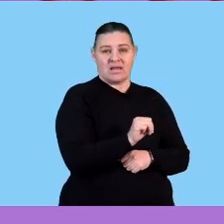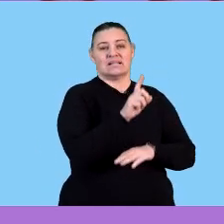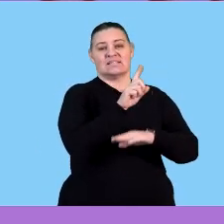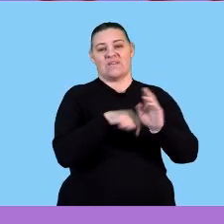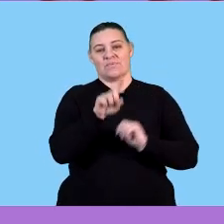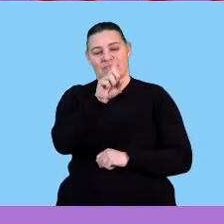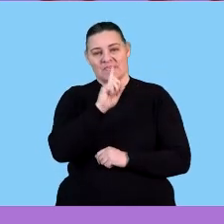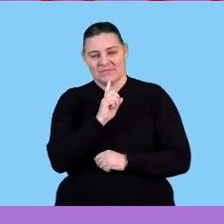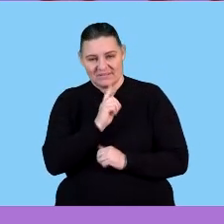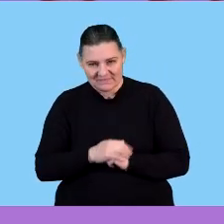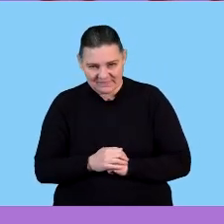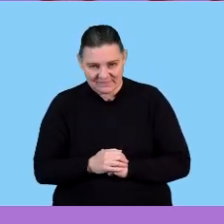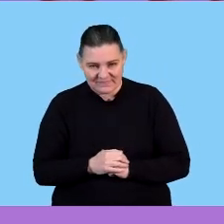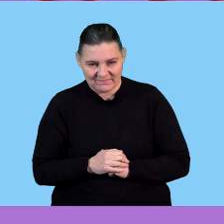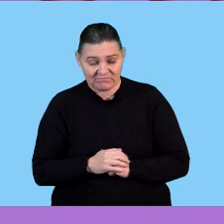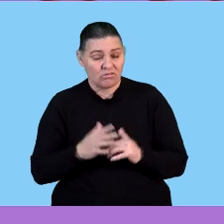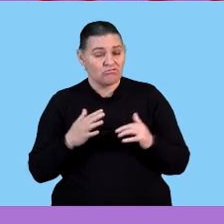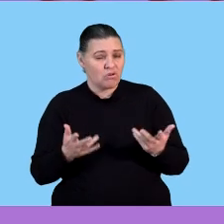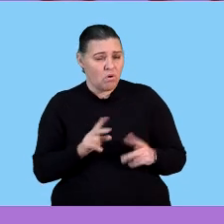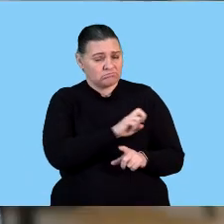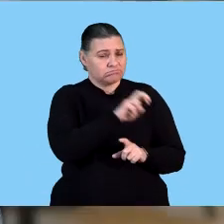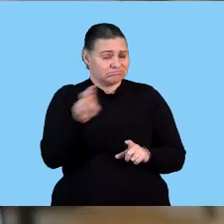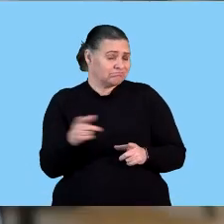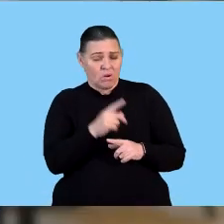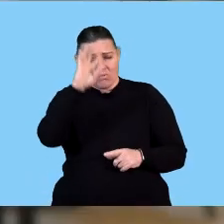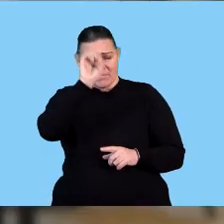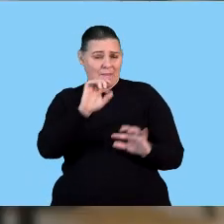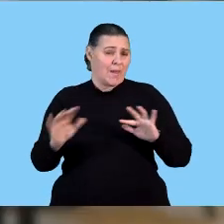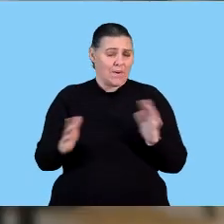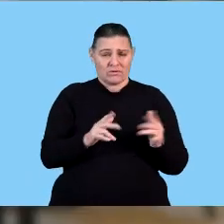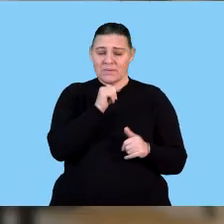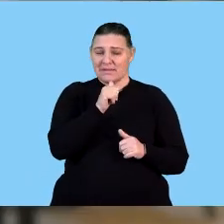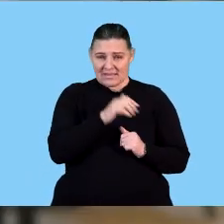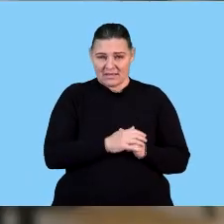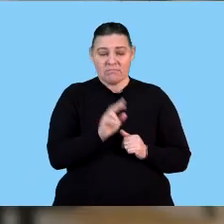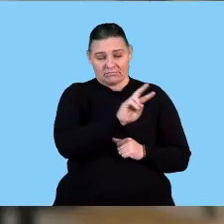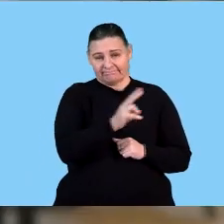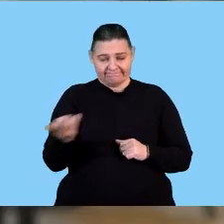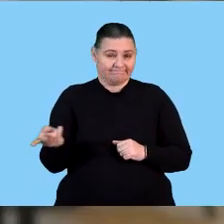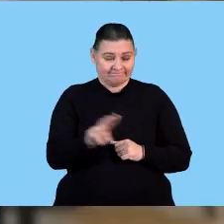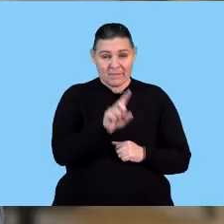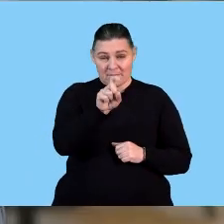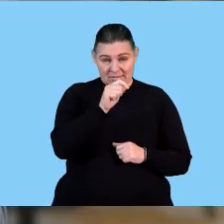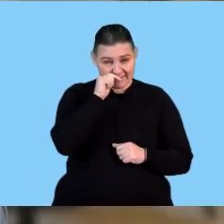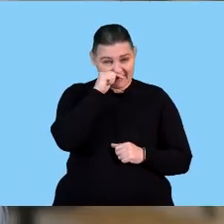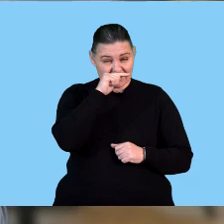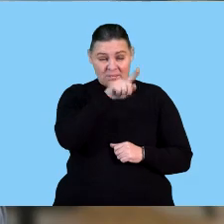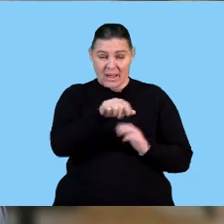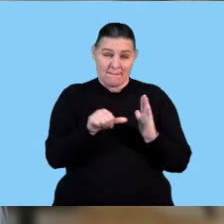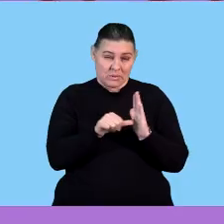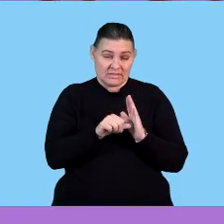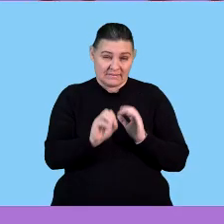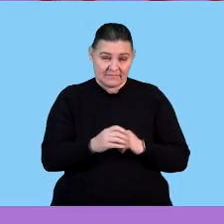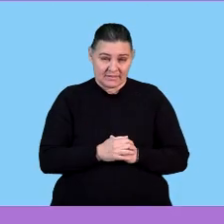kilometers, we divide by 1,000. So whichever method you memorize, it's perfect as long as we know the conversions, because that's the important